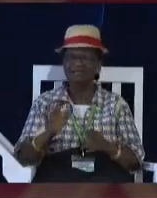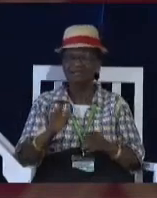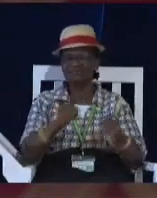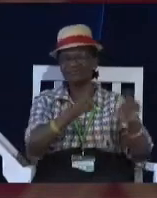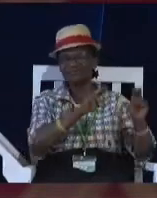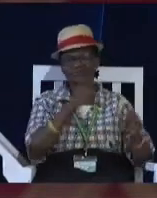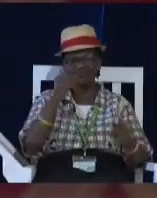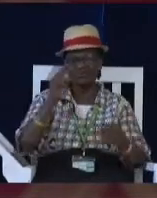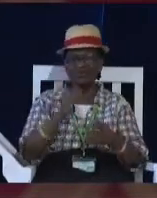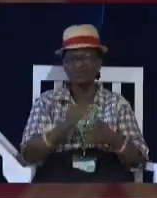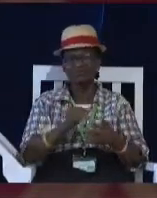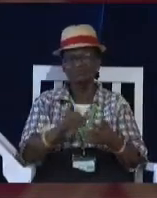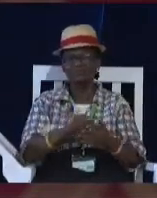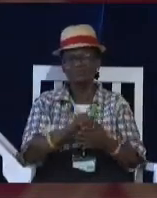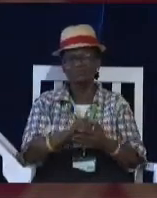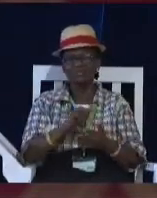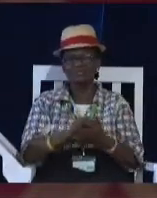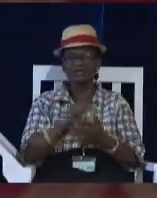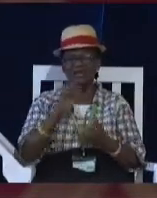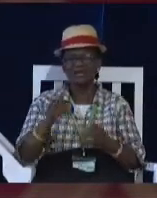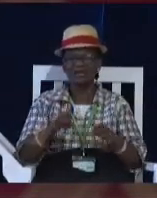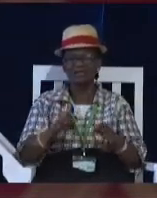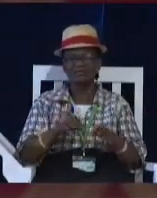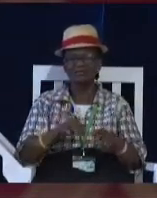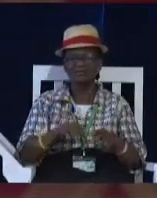are doing, they are close to God,